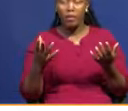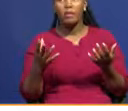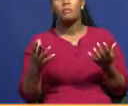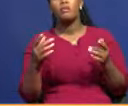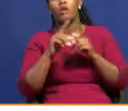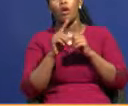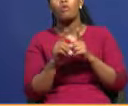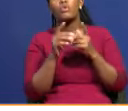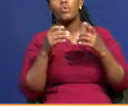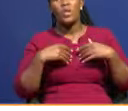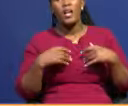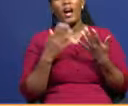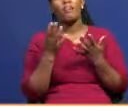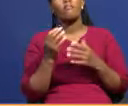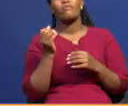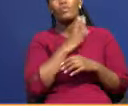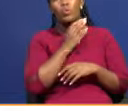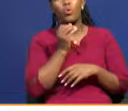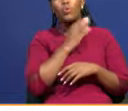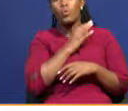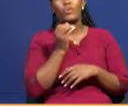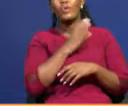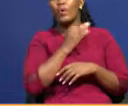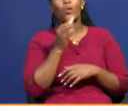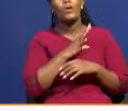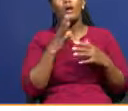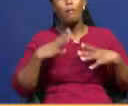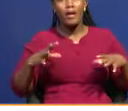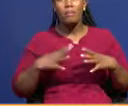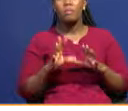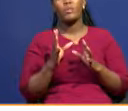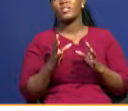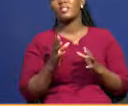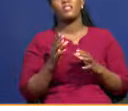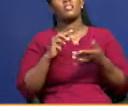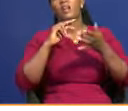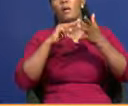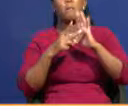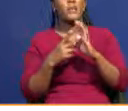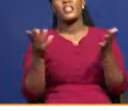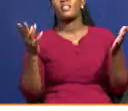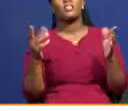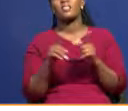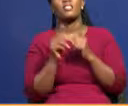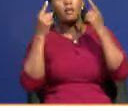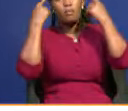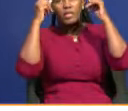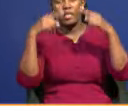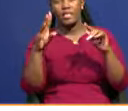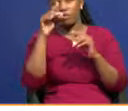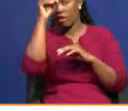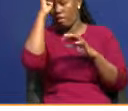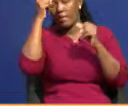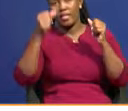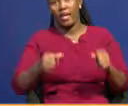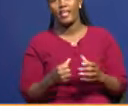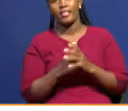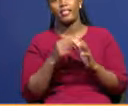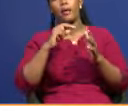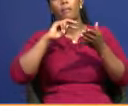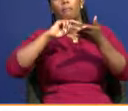a wide public outcry that it's not working for us, then certainly it's not working for government. So in all